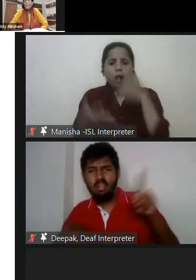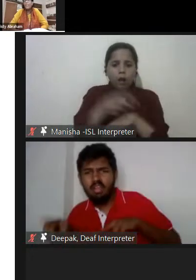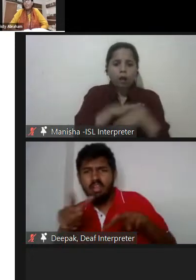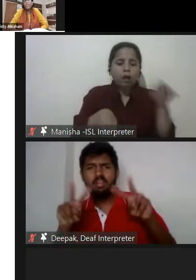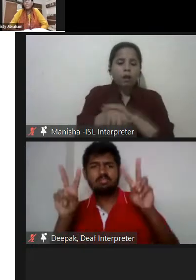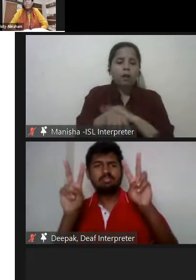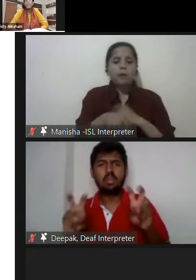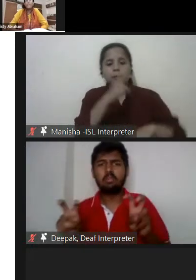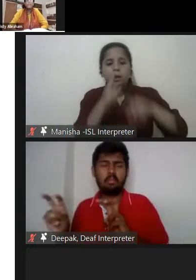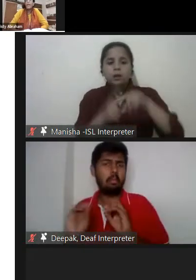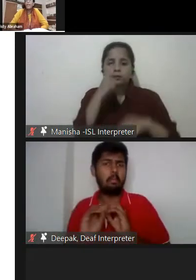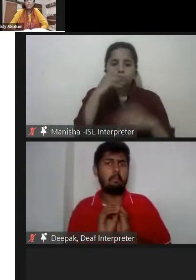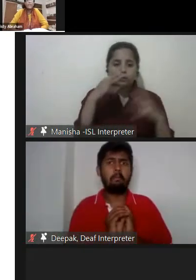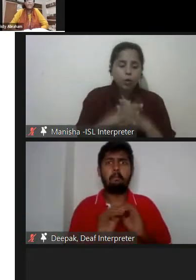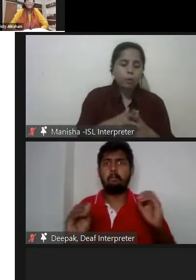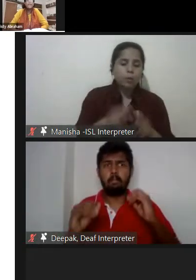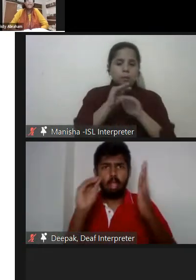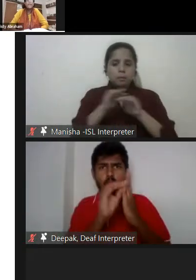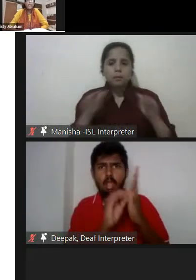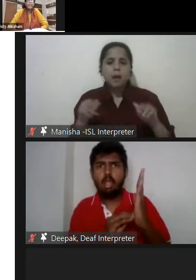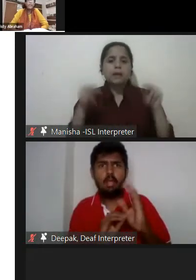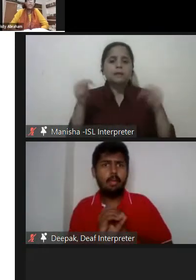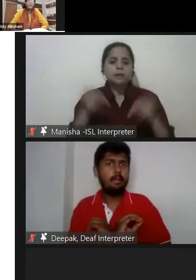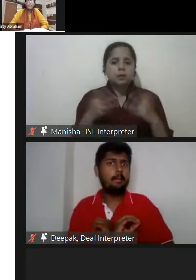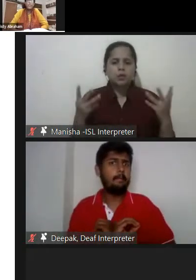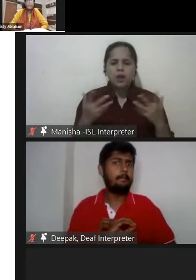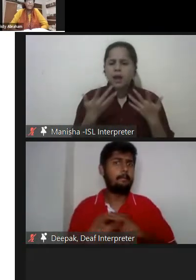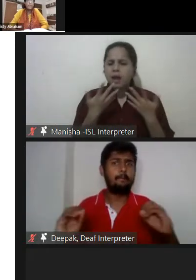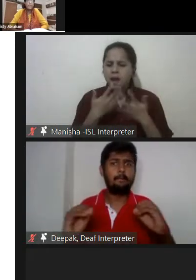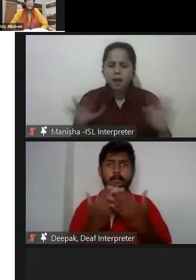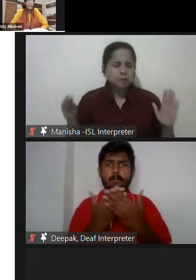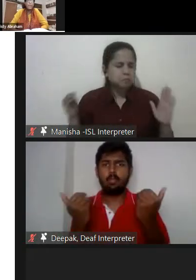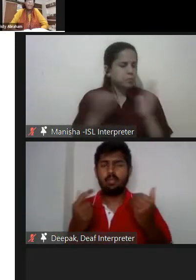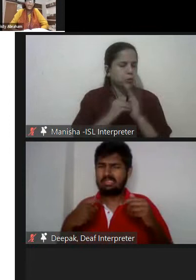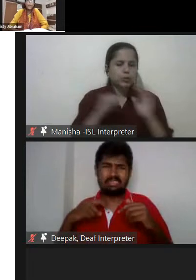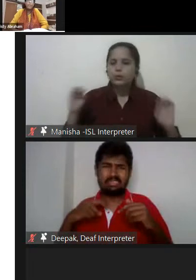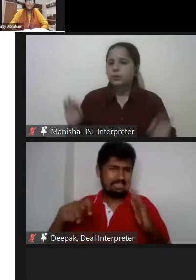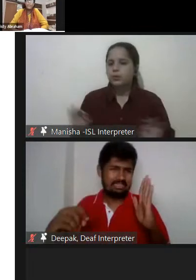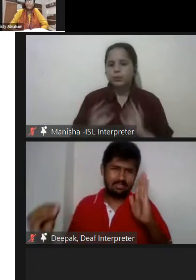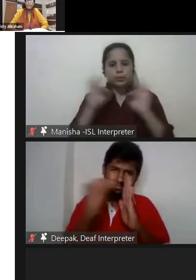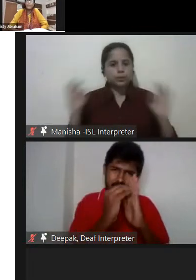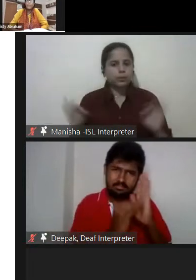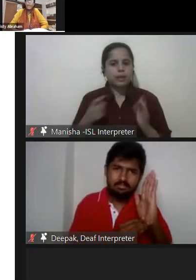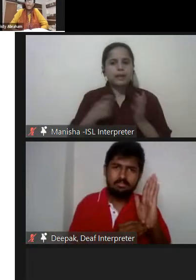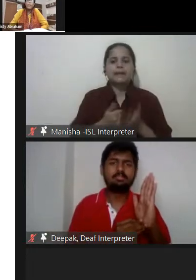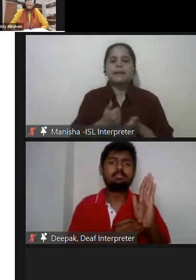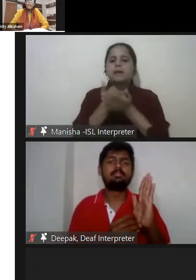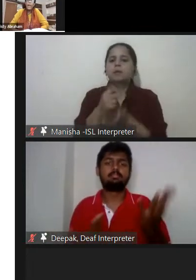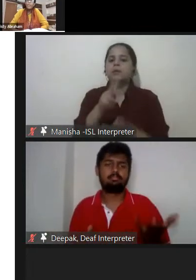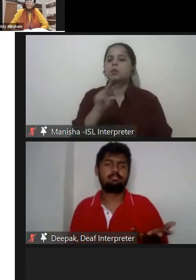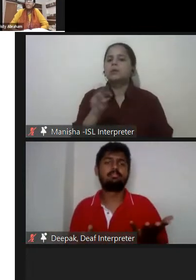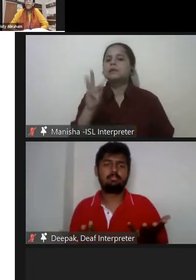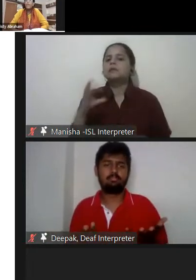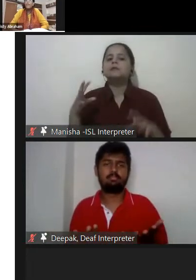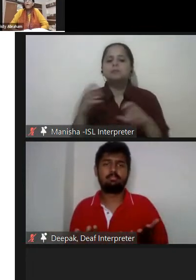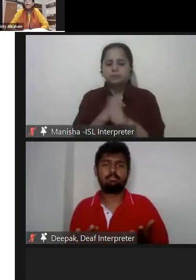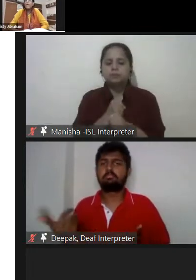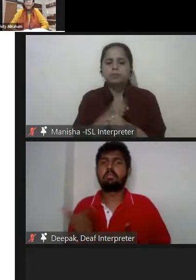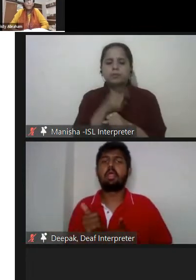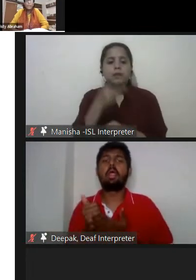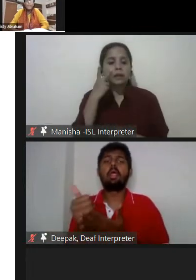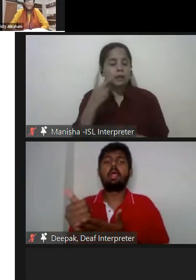the need for children, none of this, it finds no mention in the Rehab 2030. There is absence